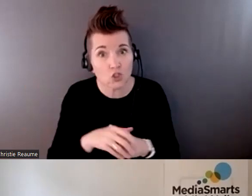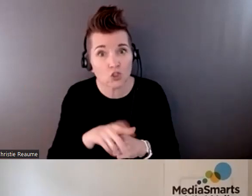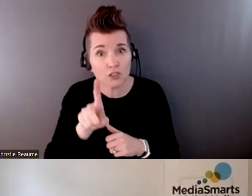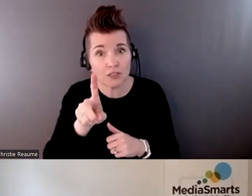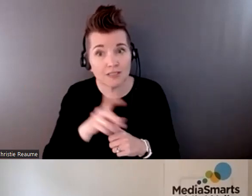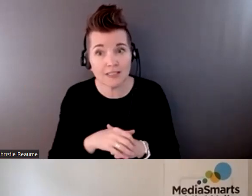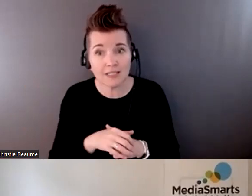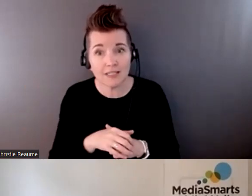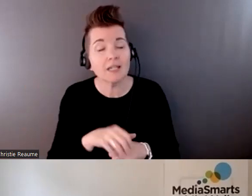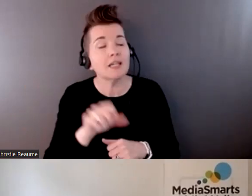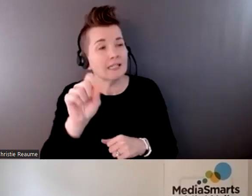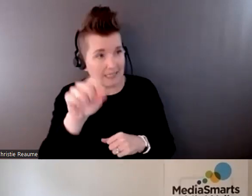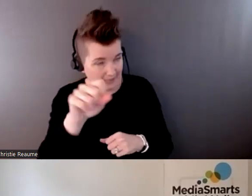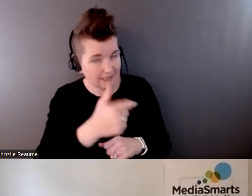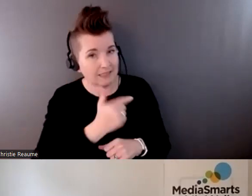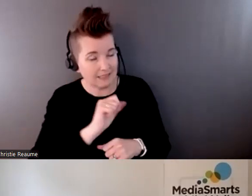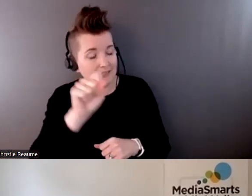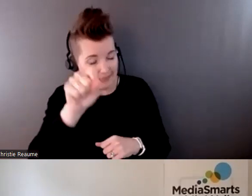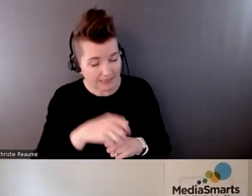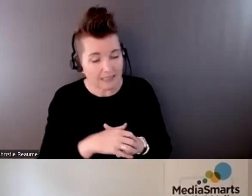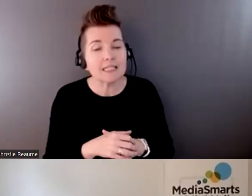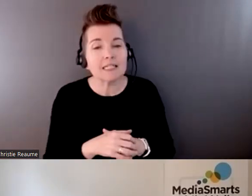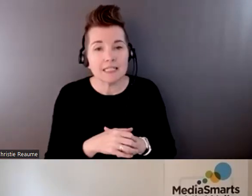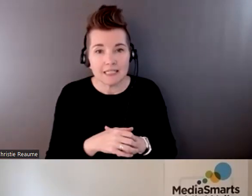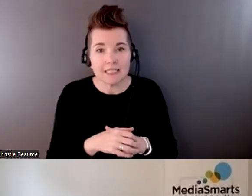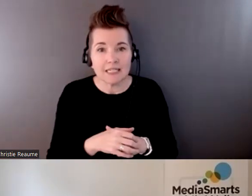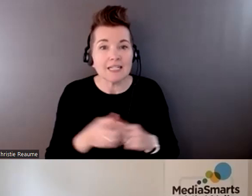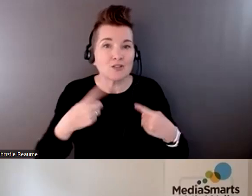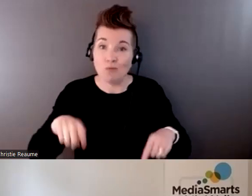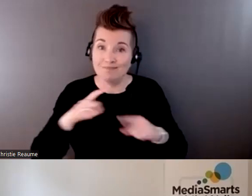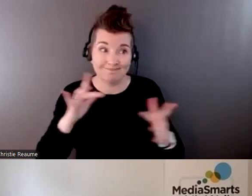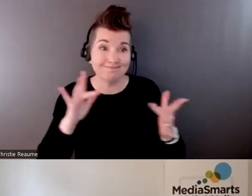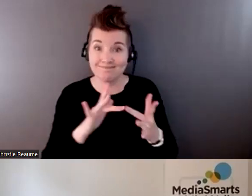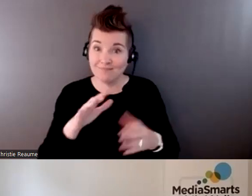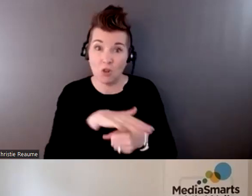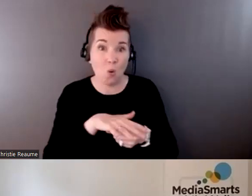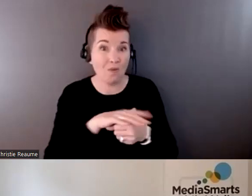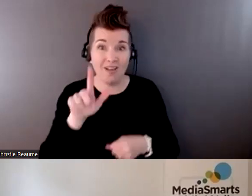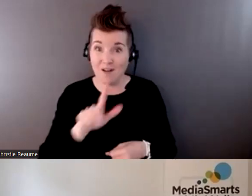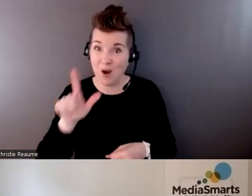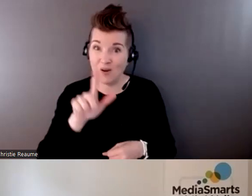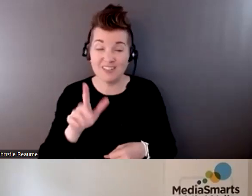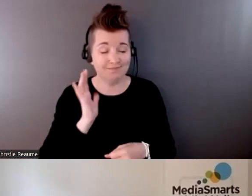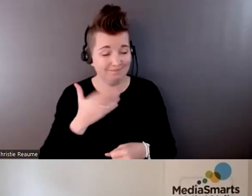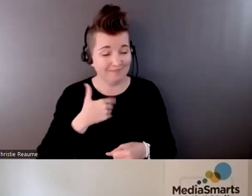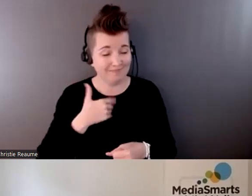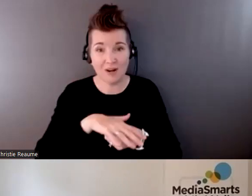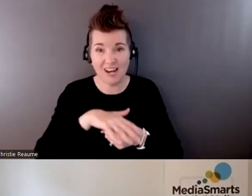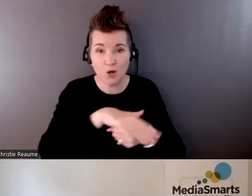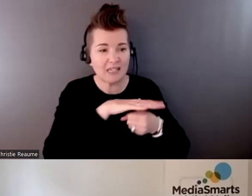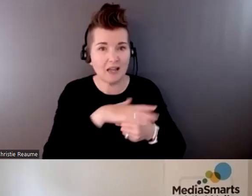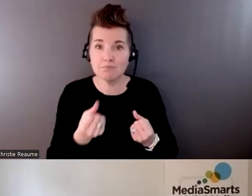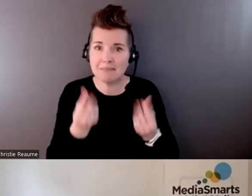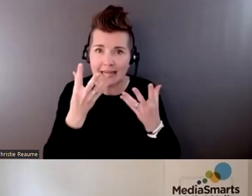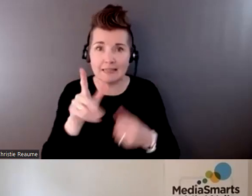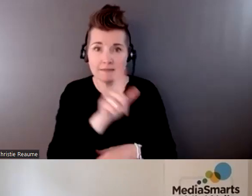have to some degree and what we did is just what you said the local library we've partnered with lots of libraries in our area to make